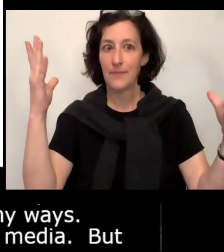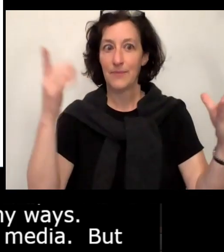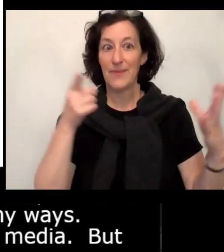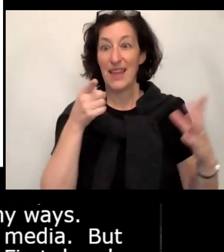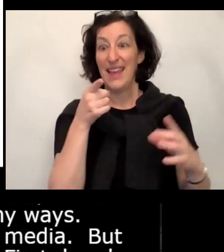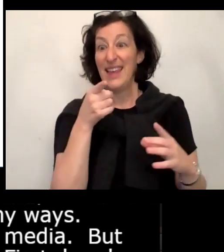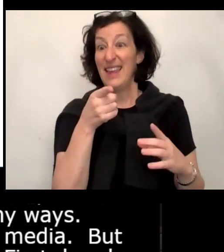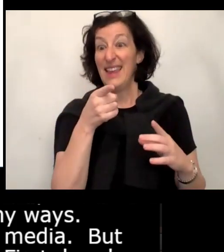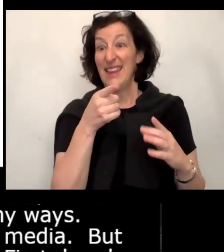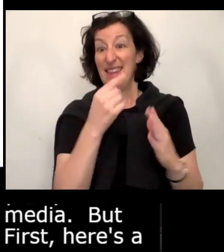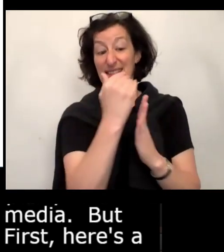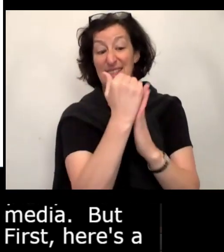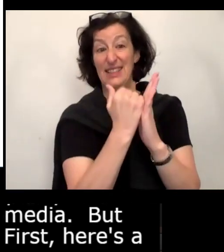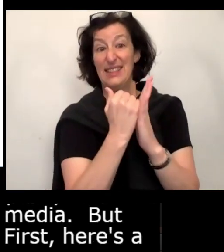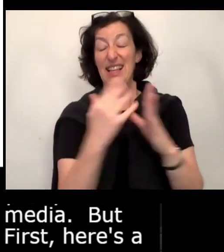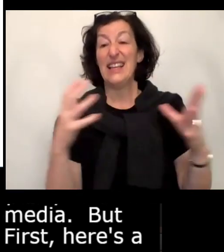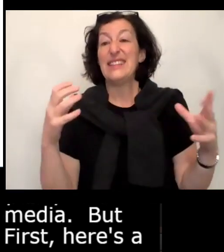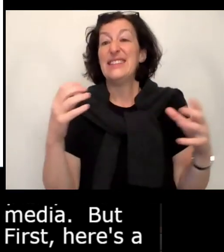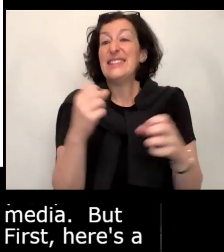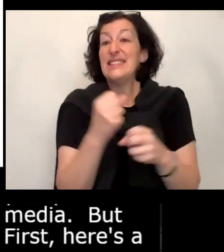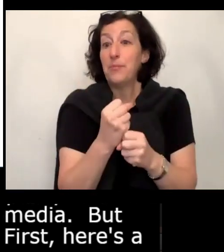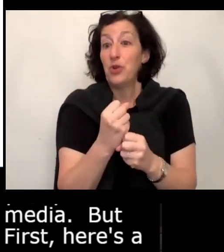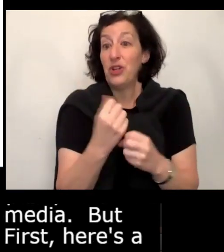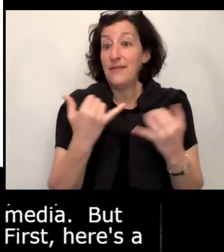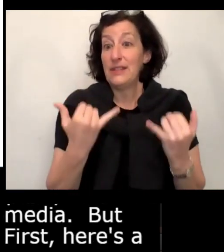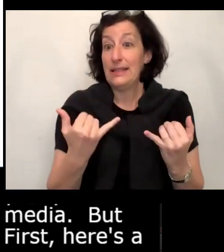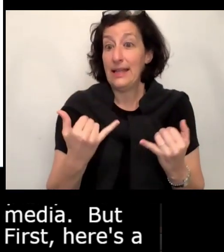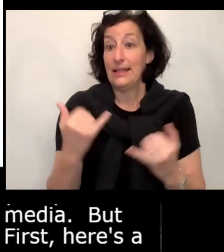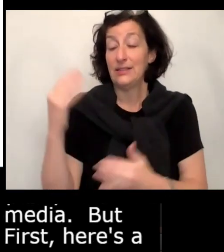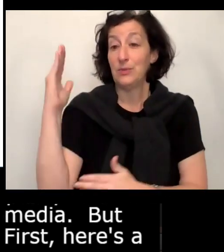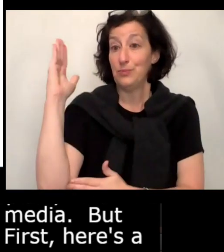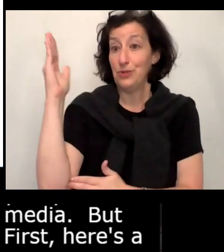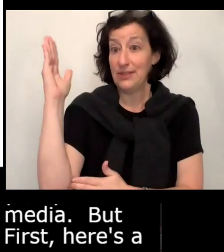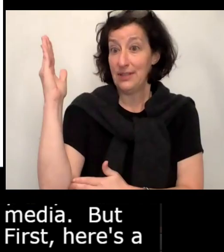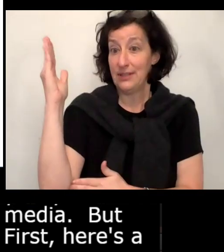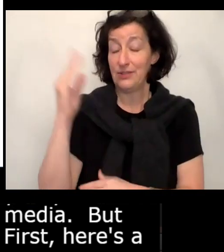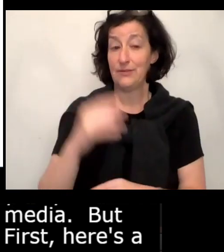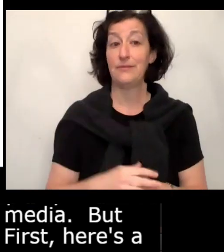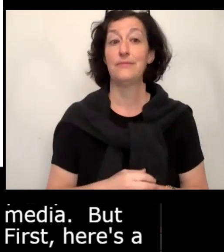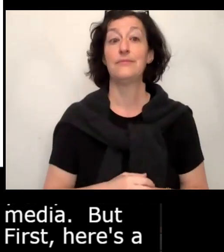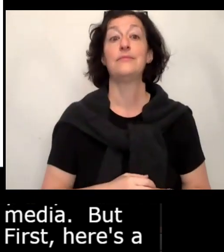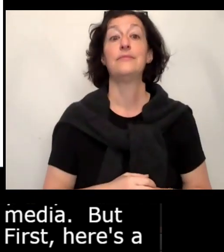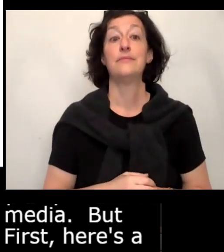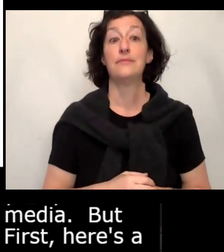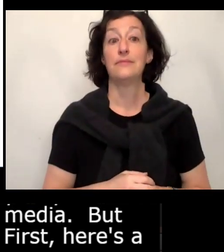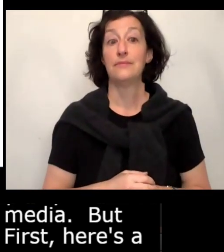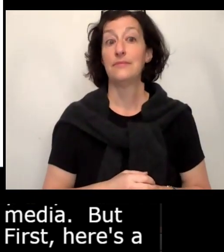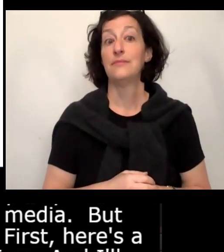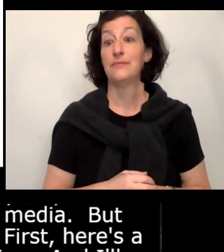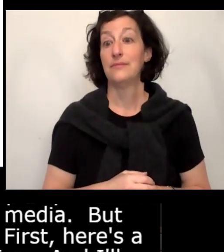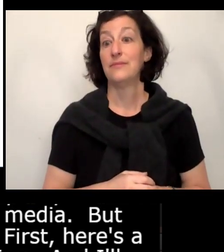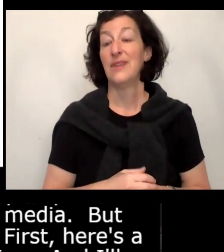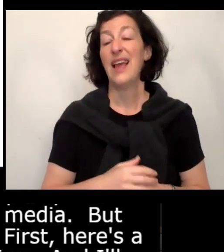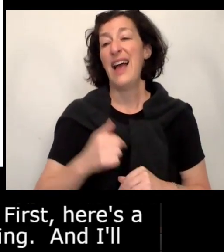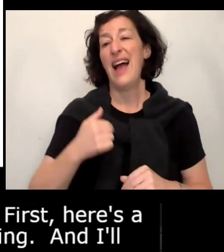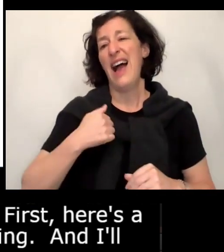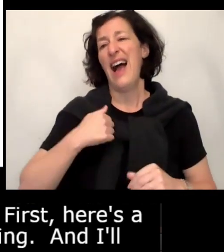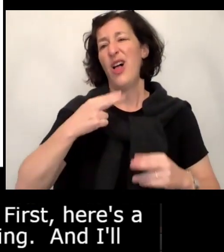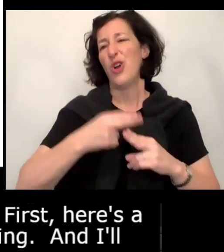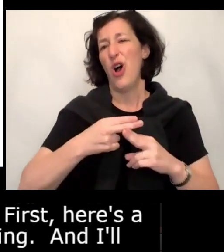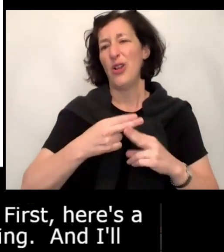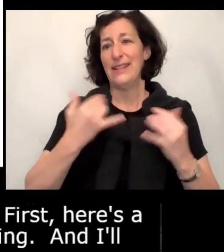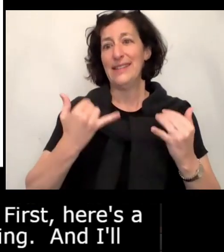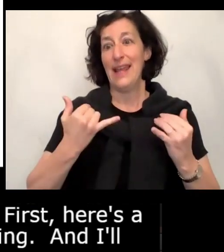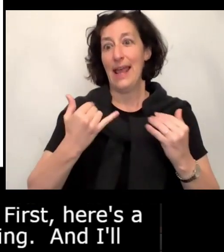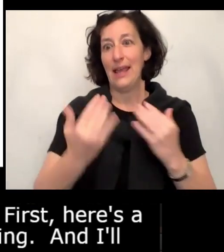of what we'll be talking about this morning. And I'll call it this morning, even though it